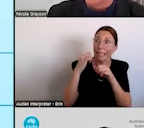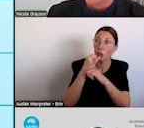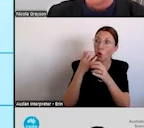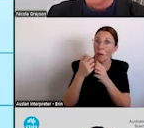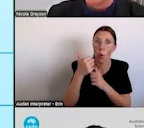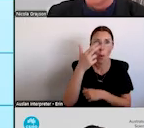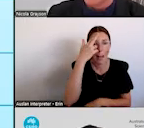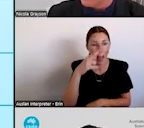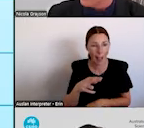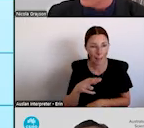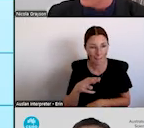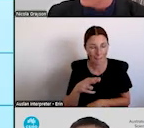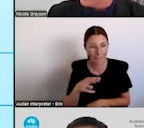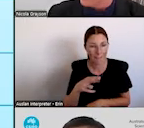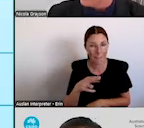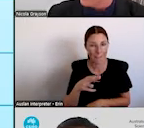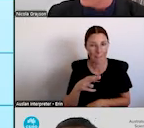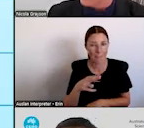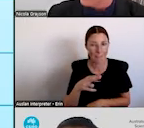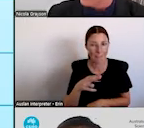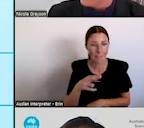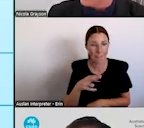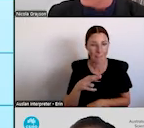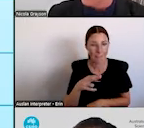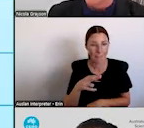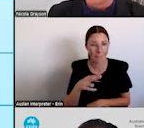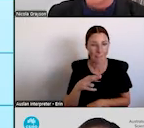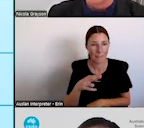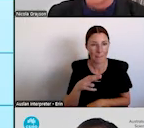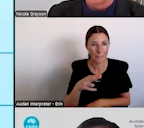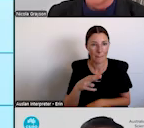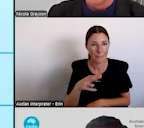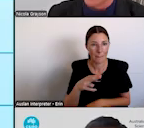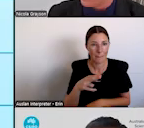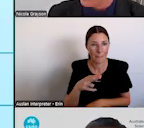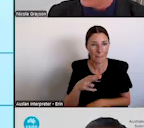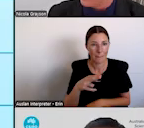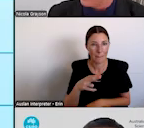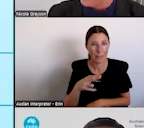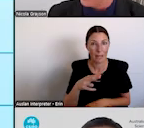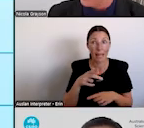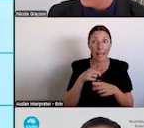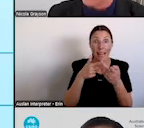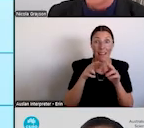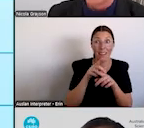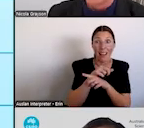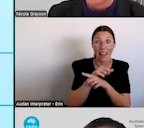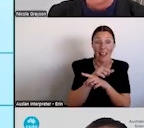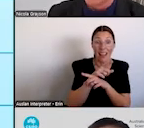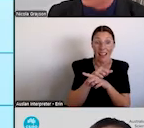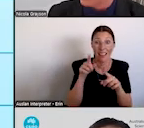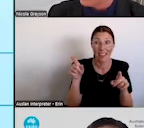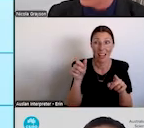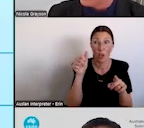of being find out that things are being removed and removed by them with credible